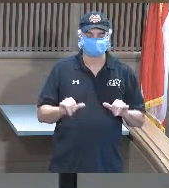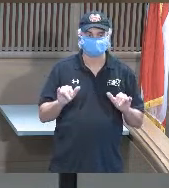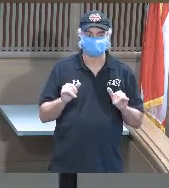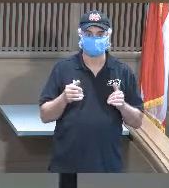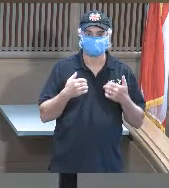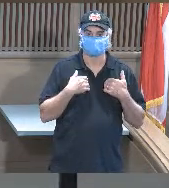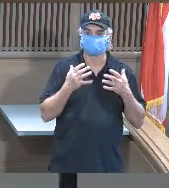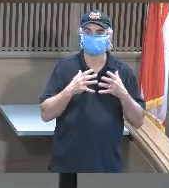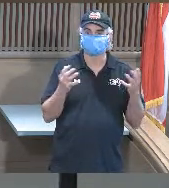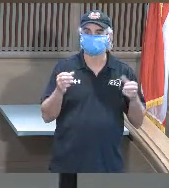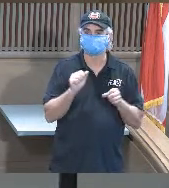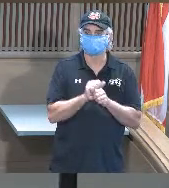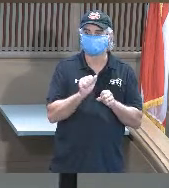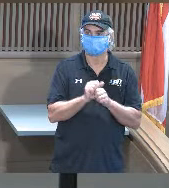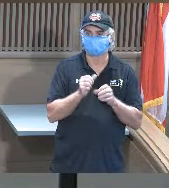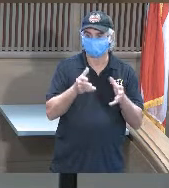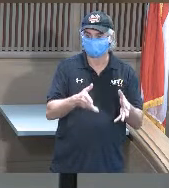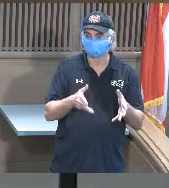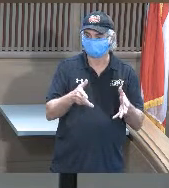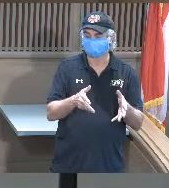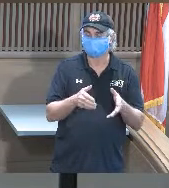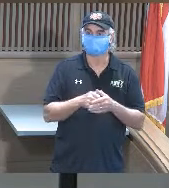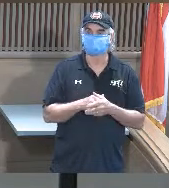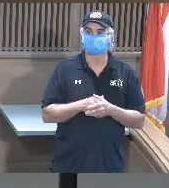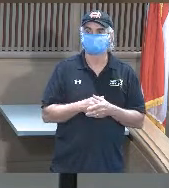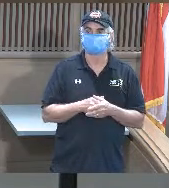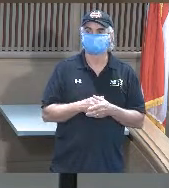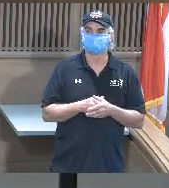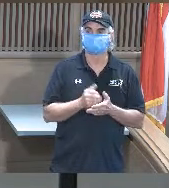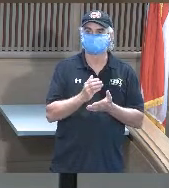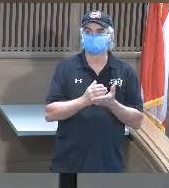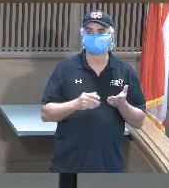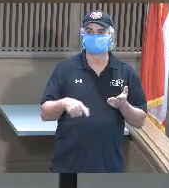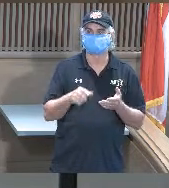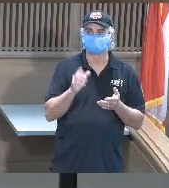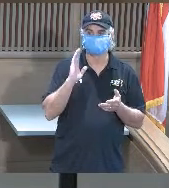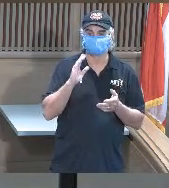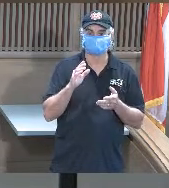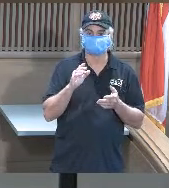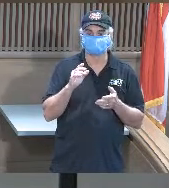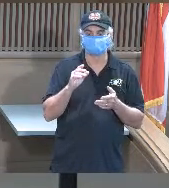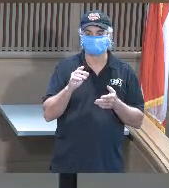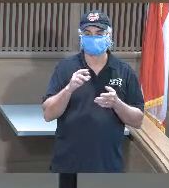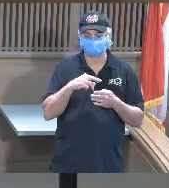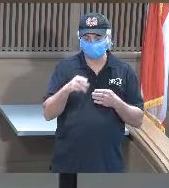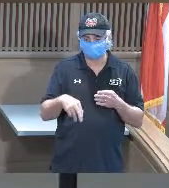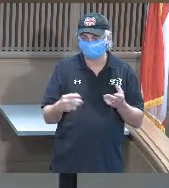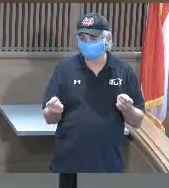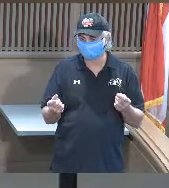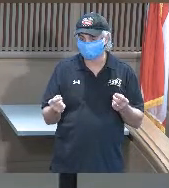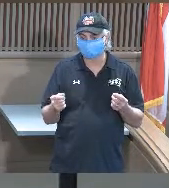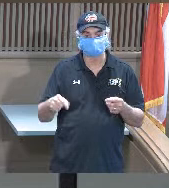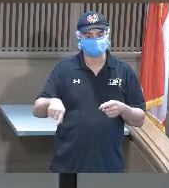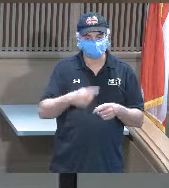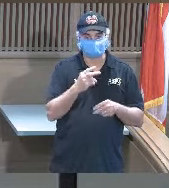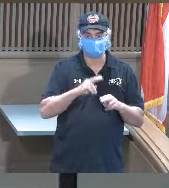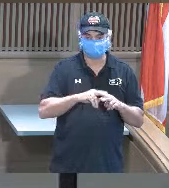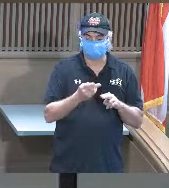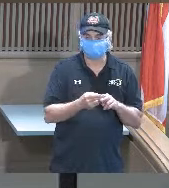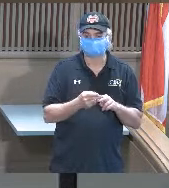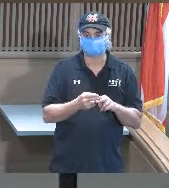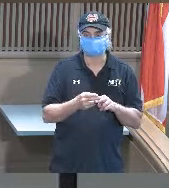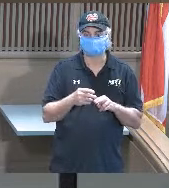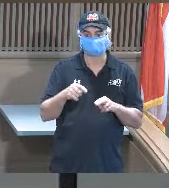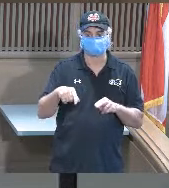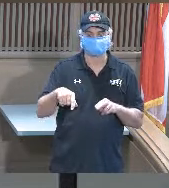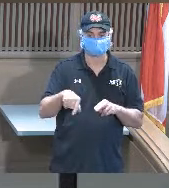have lots of work to do. Some of those people are going to wind up going to the hospital. It's possible that some of those people are going to